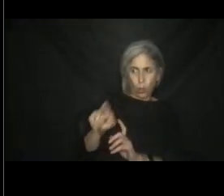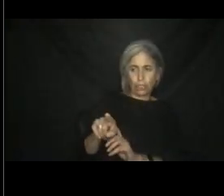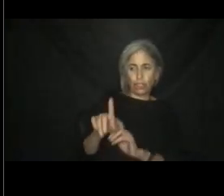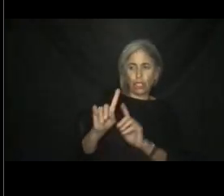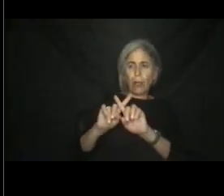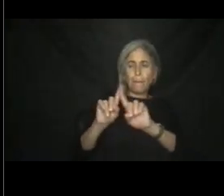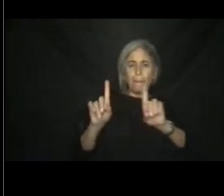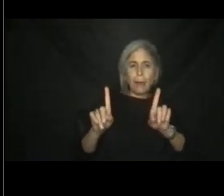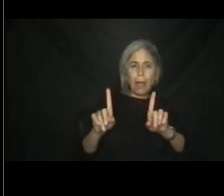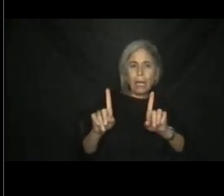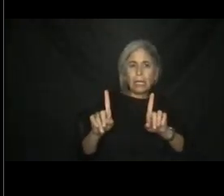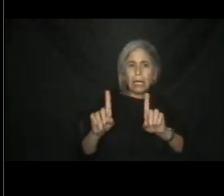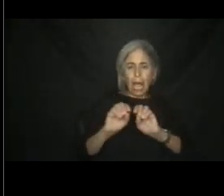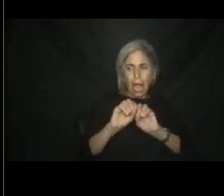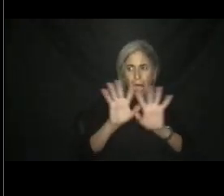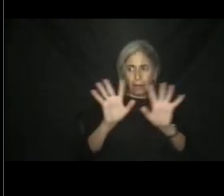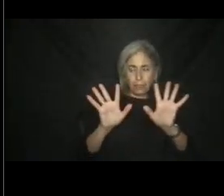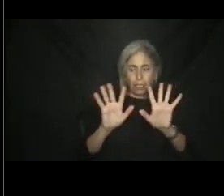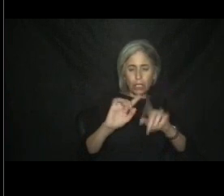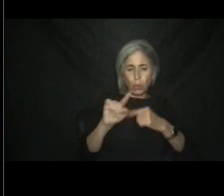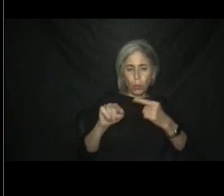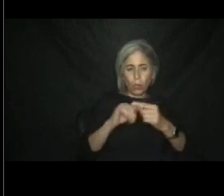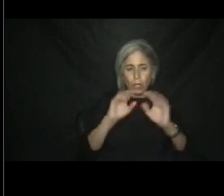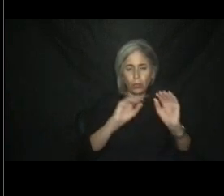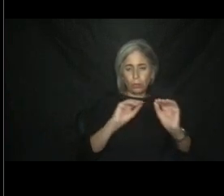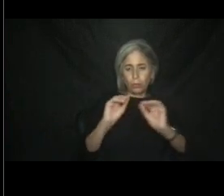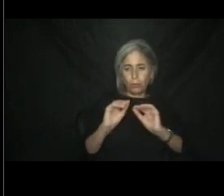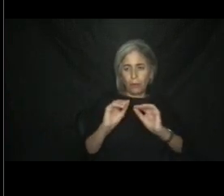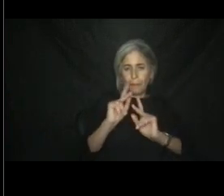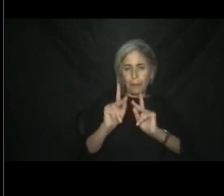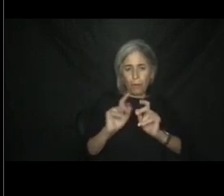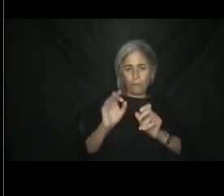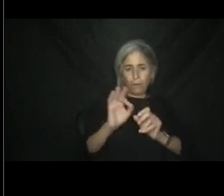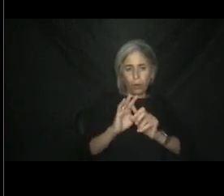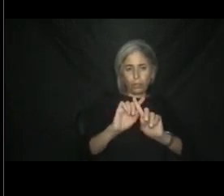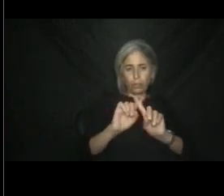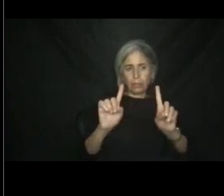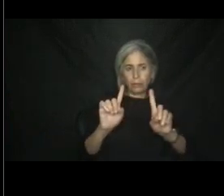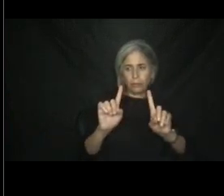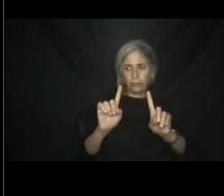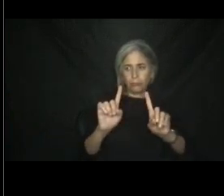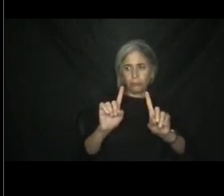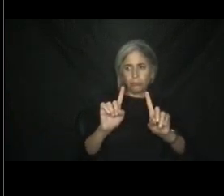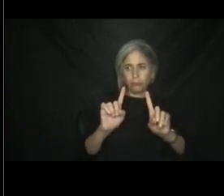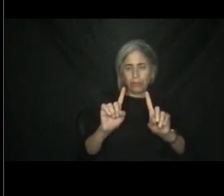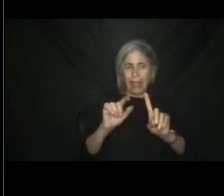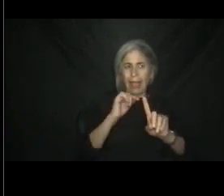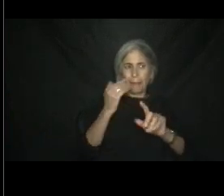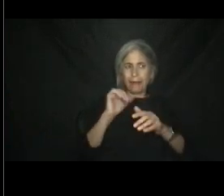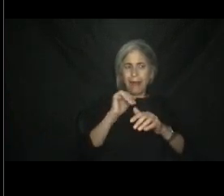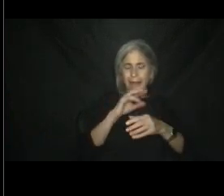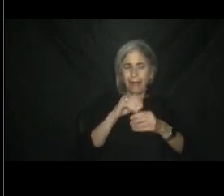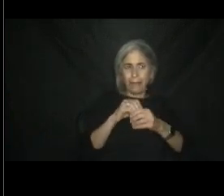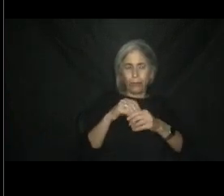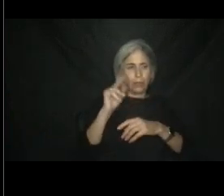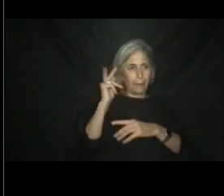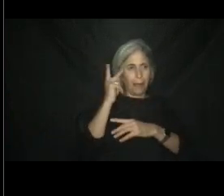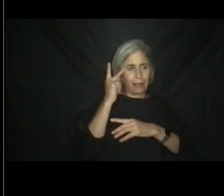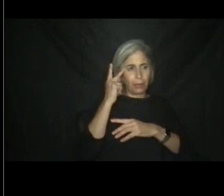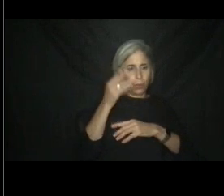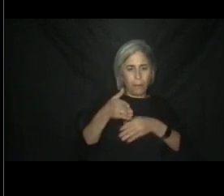would, obviously when you redistrict, you move eligible voters from one district to another. I don't get into politics where blocks are located,